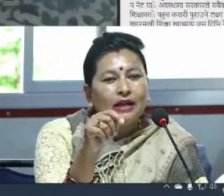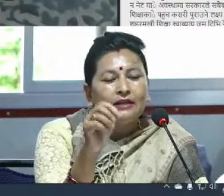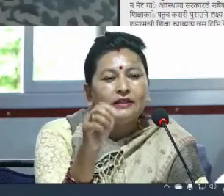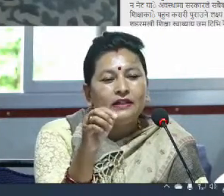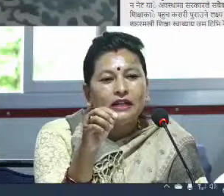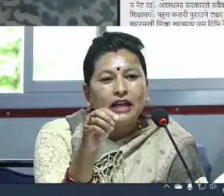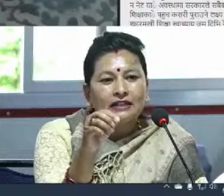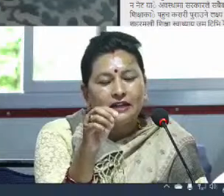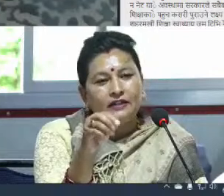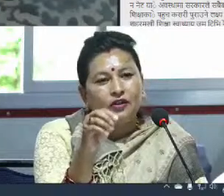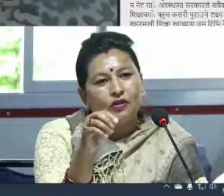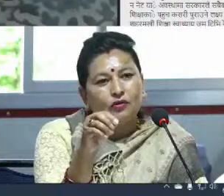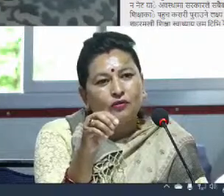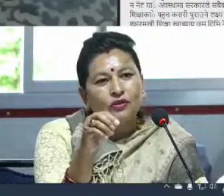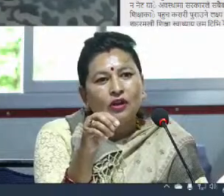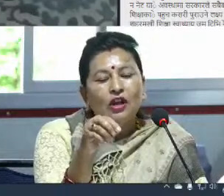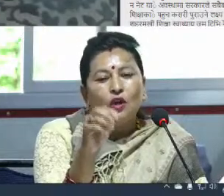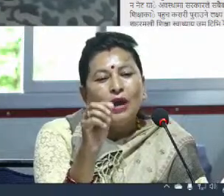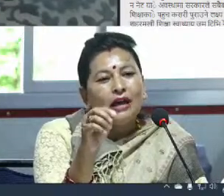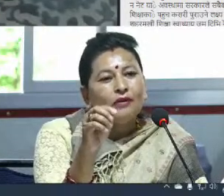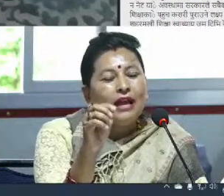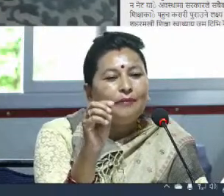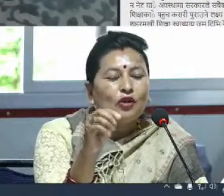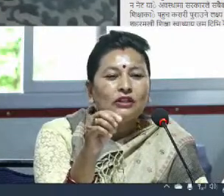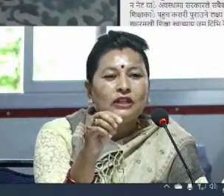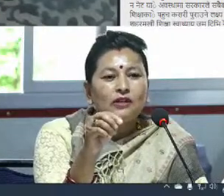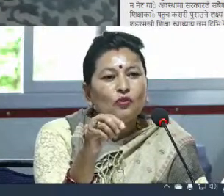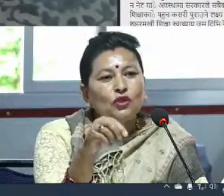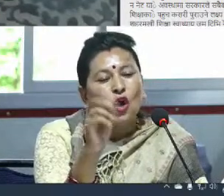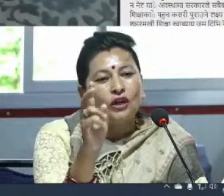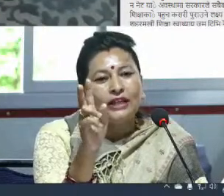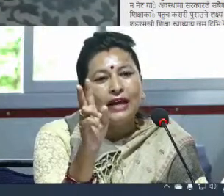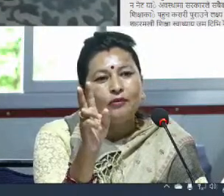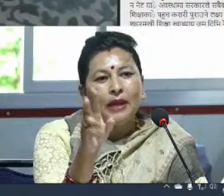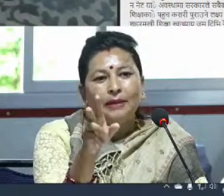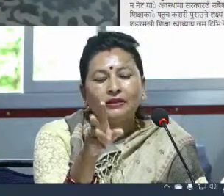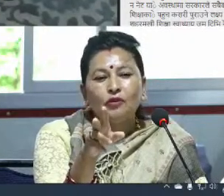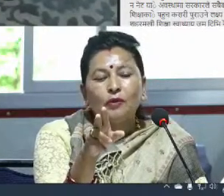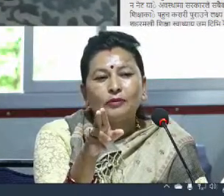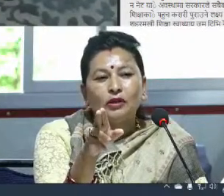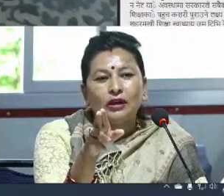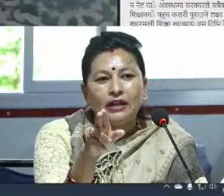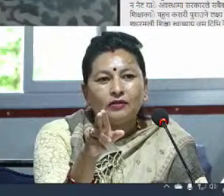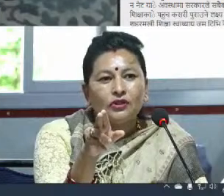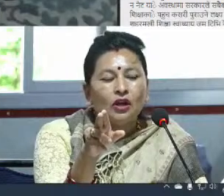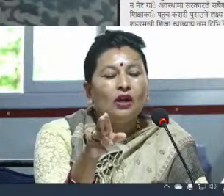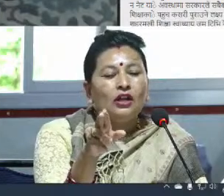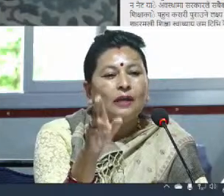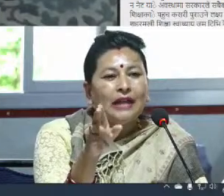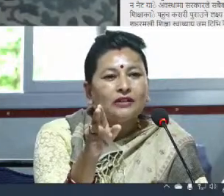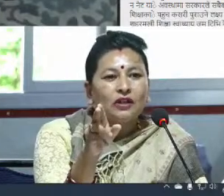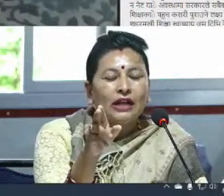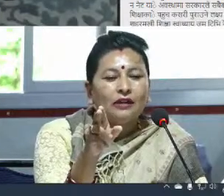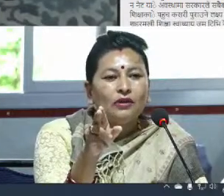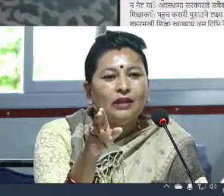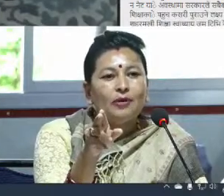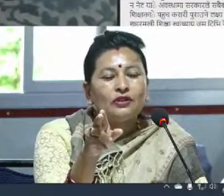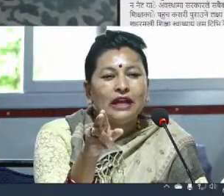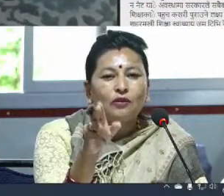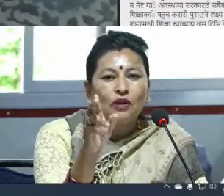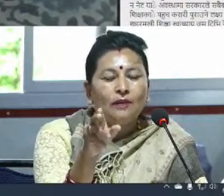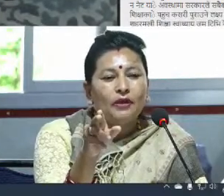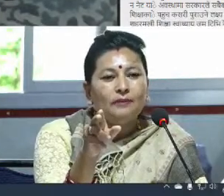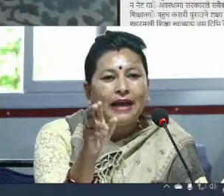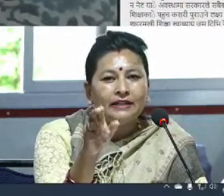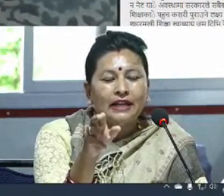and we have been providing only 6,000 rupees per month. And for the Nepal government's labor law says that, Labor Act